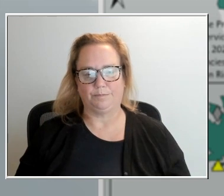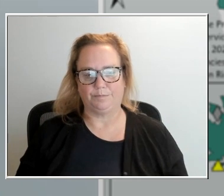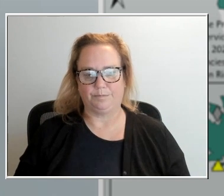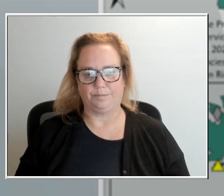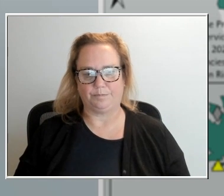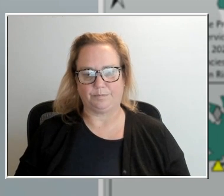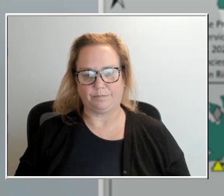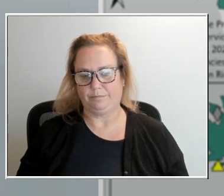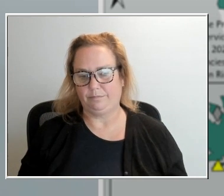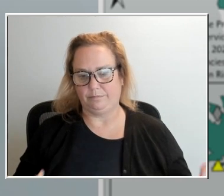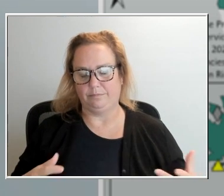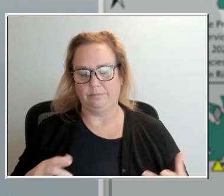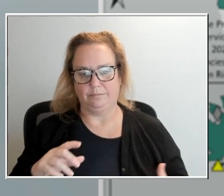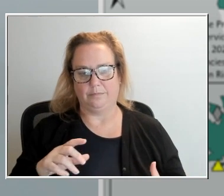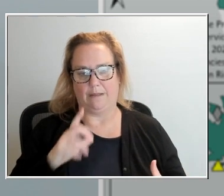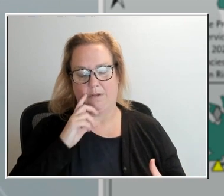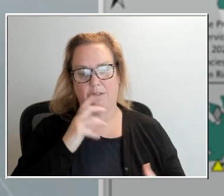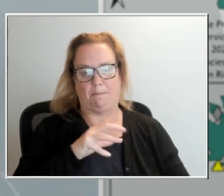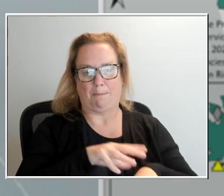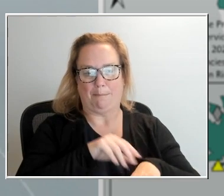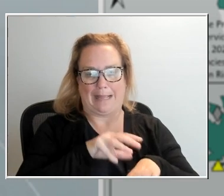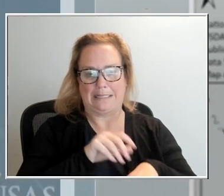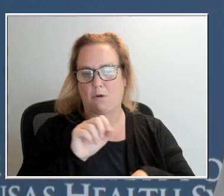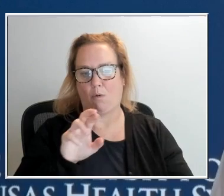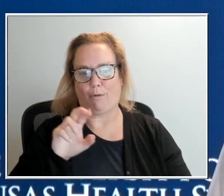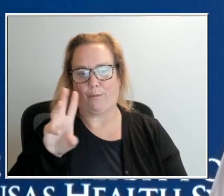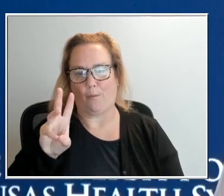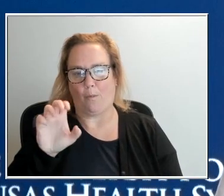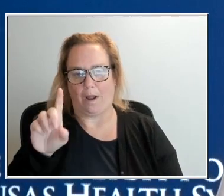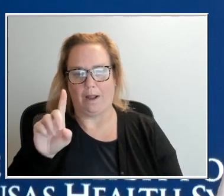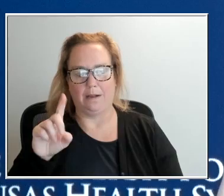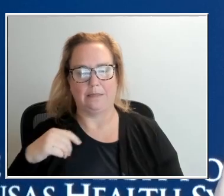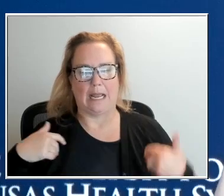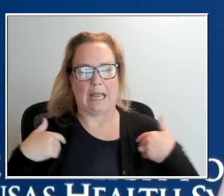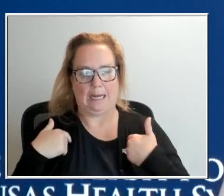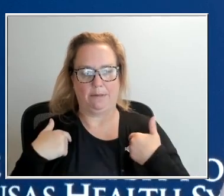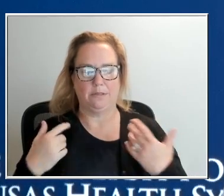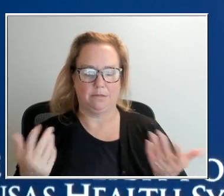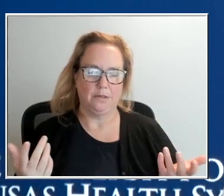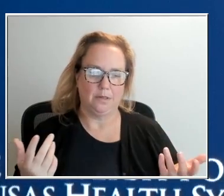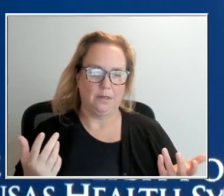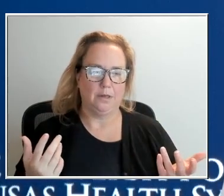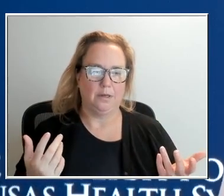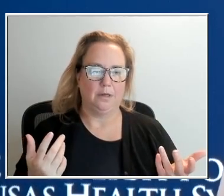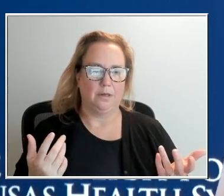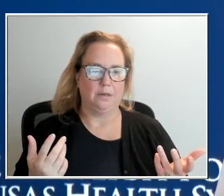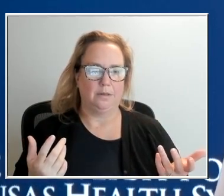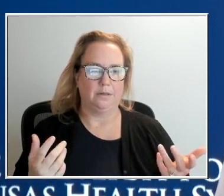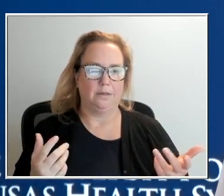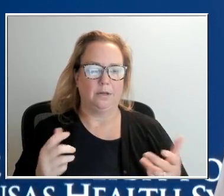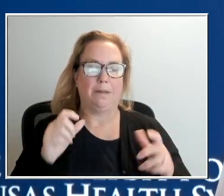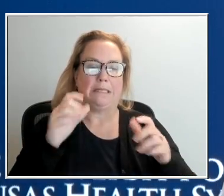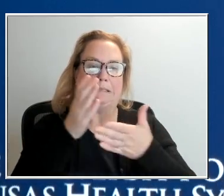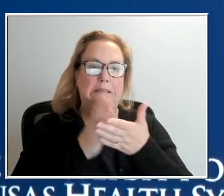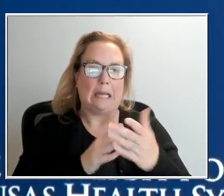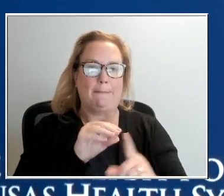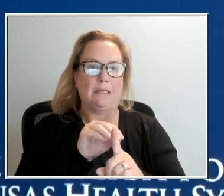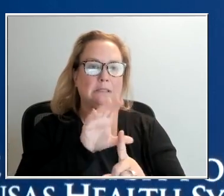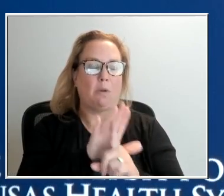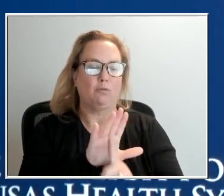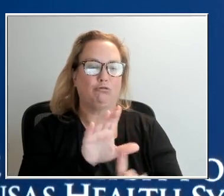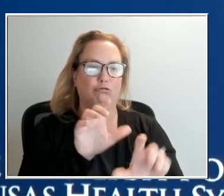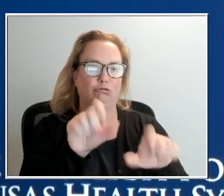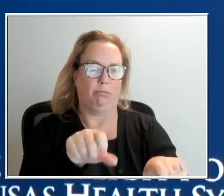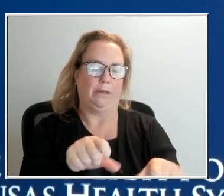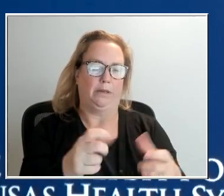whether it's domesticated animals or wild animals as well. There could have been some exposure there.